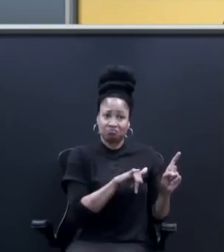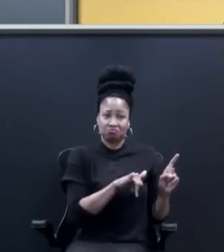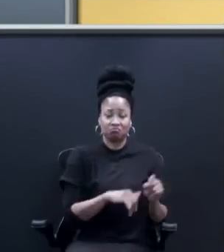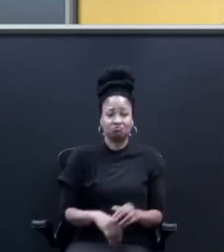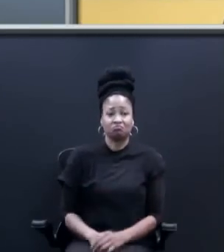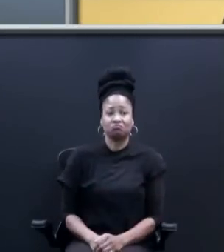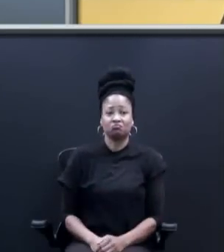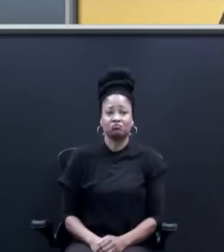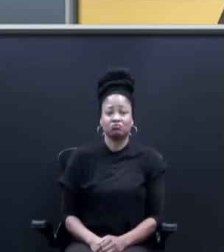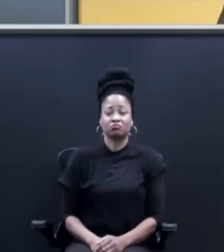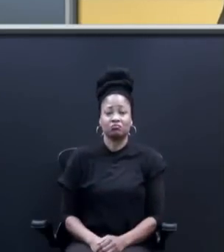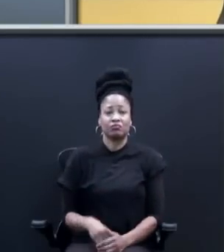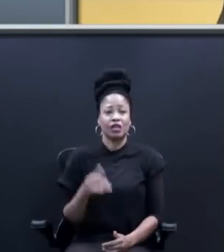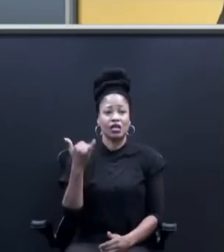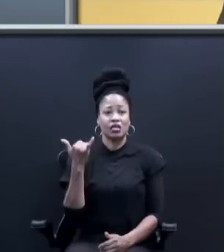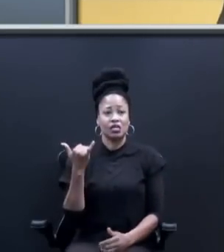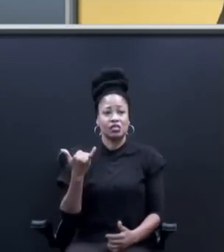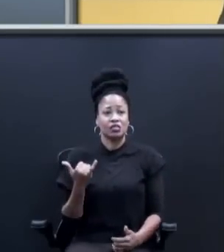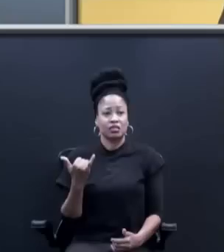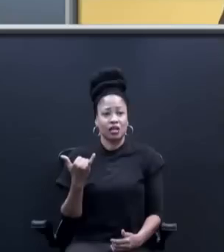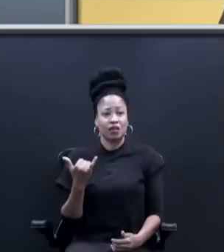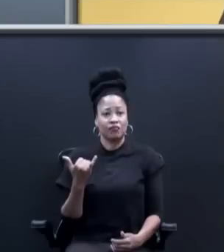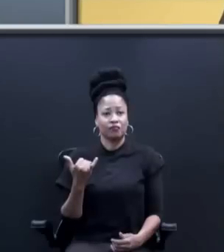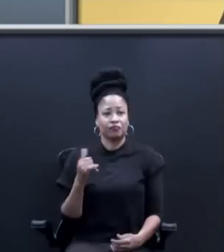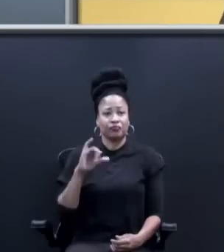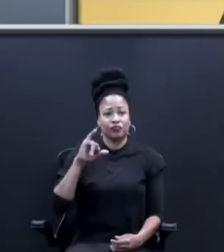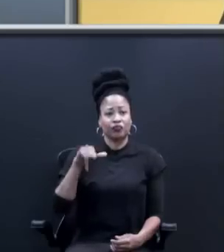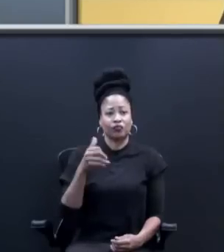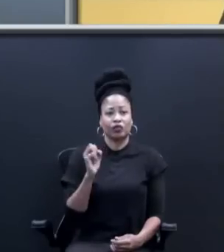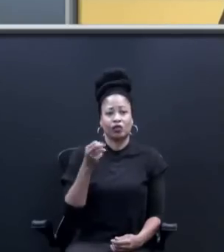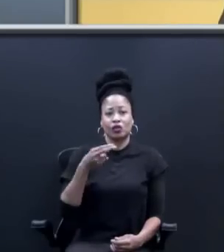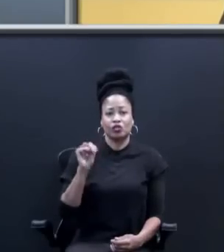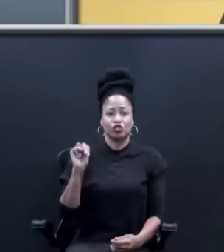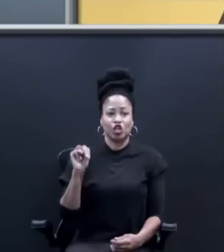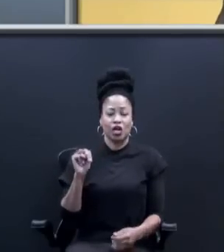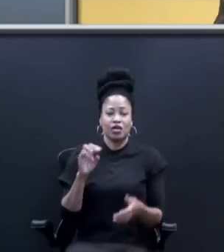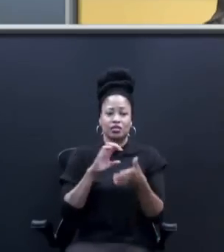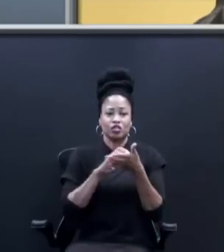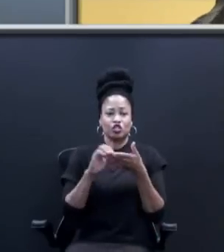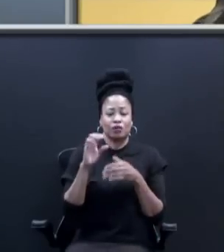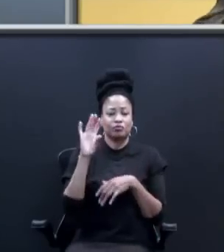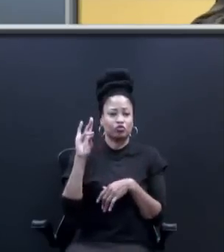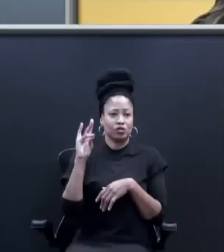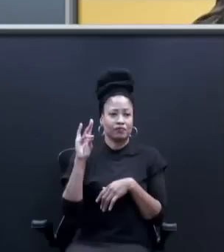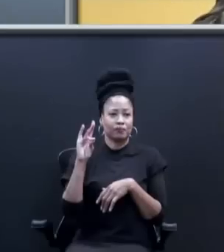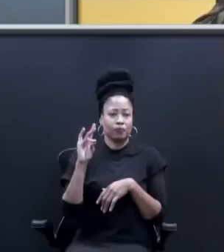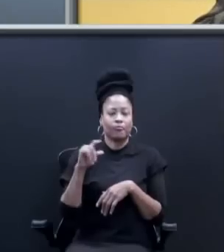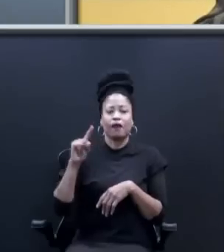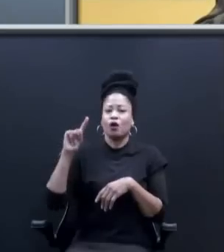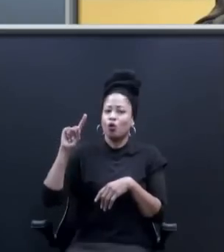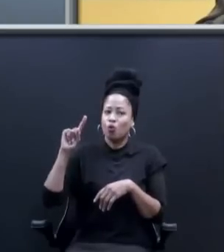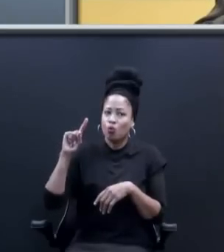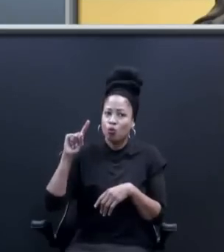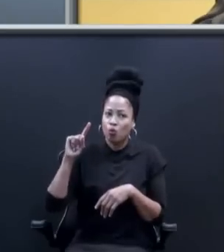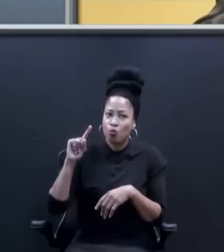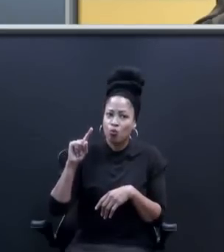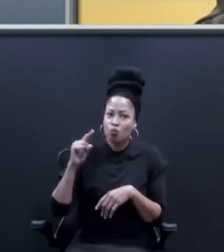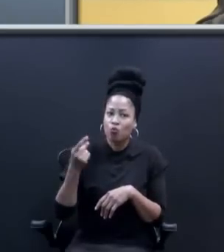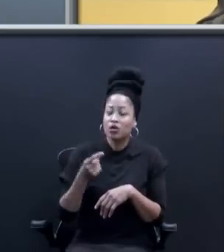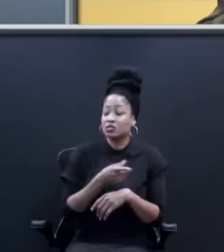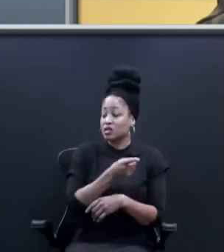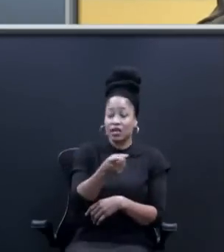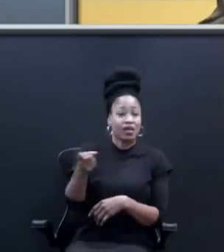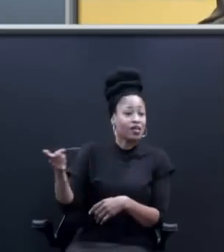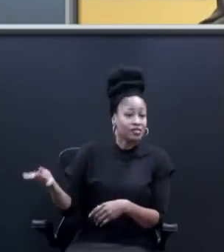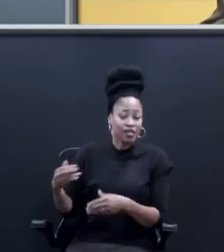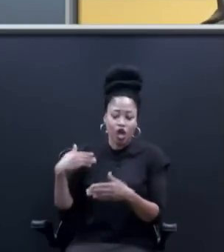Now, let's go into John, the 7th chapter. See, because once they got in the promised land, that